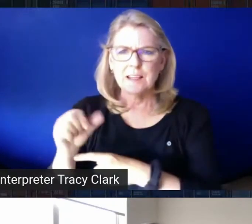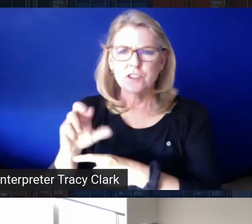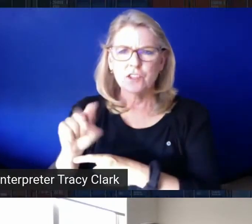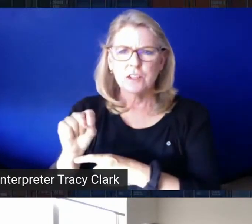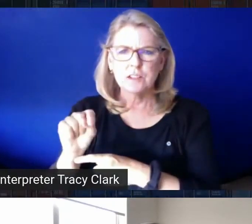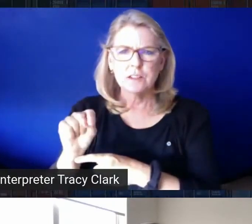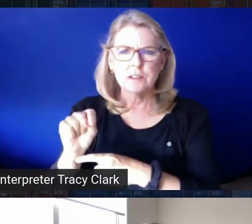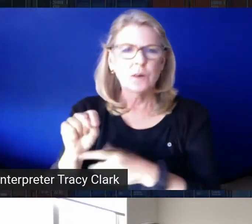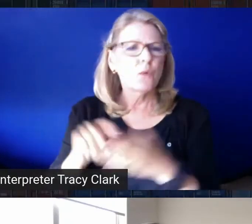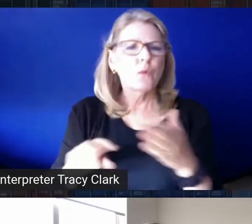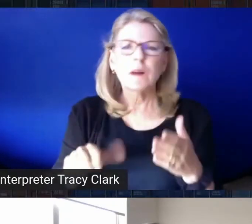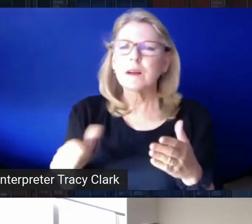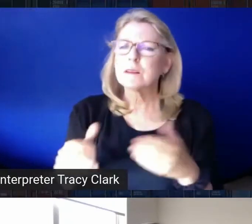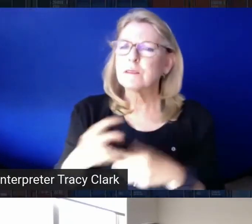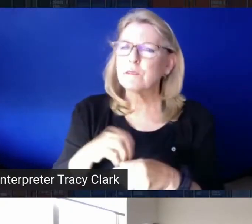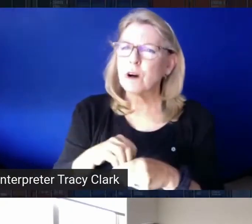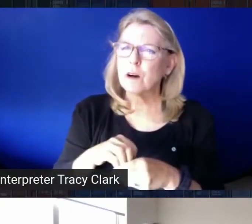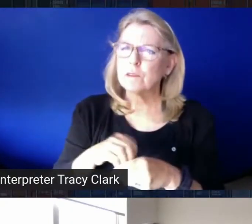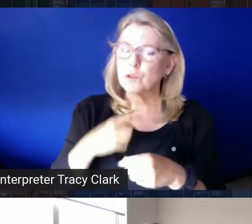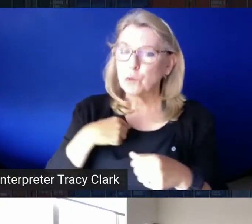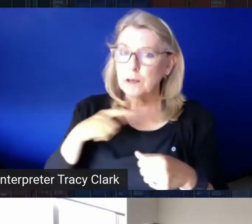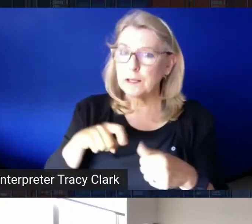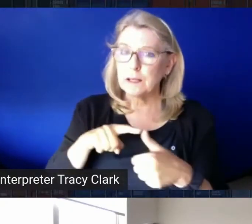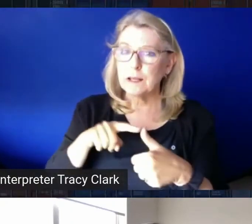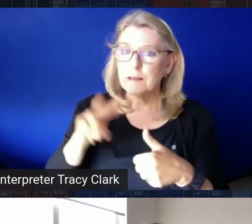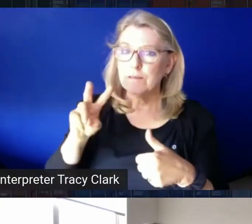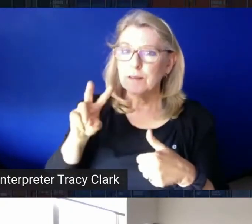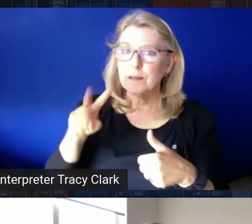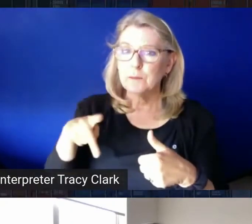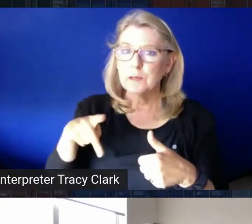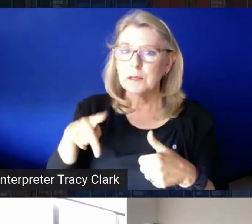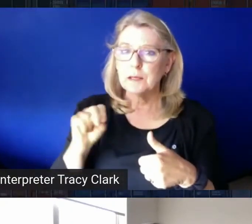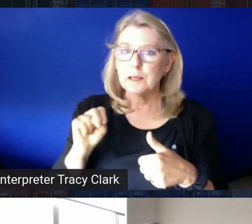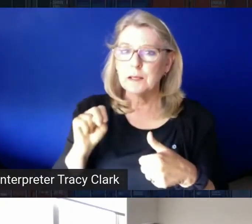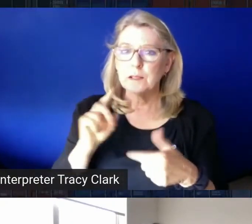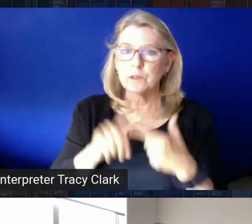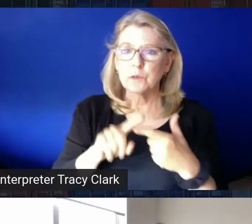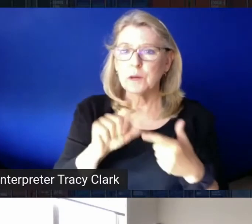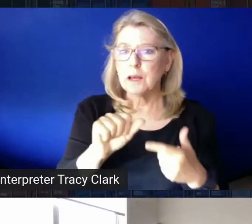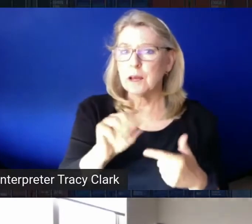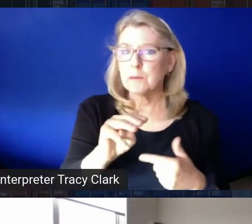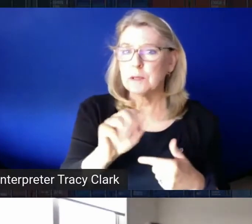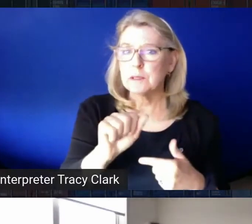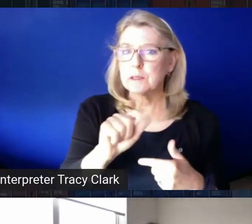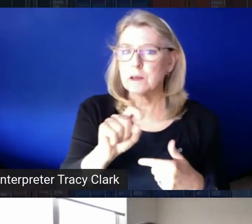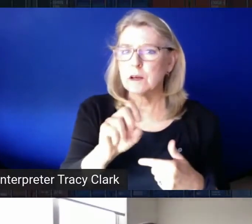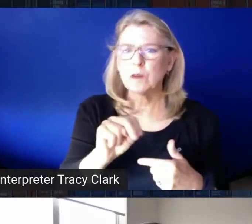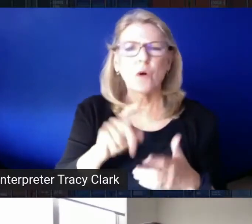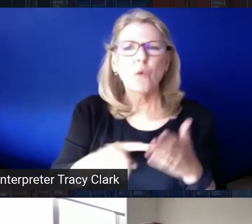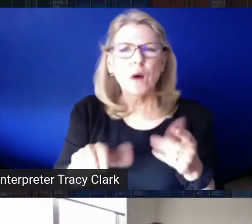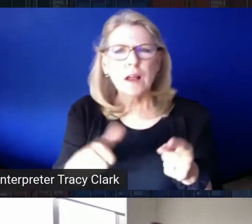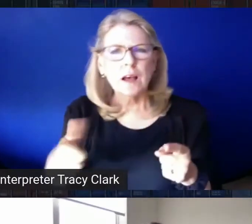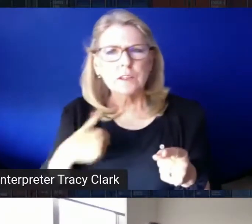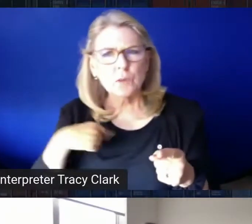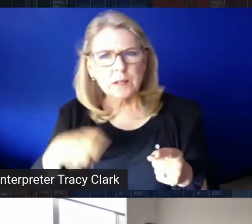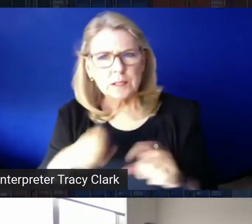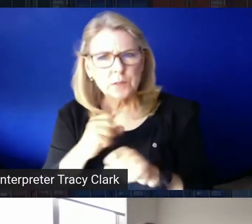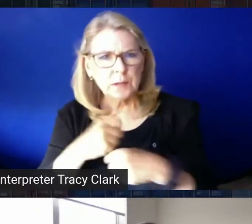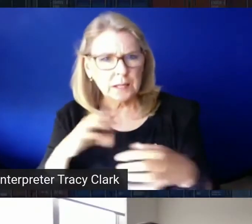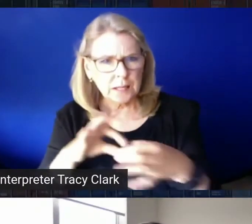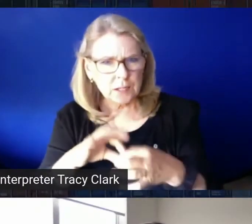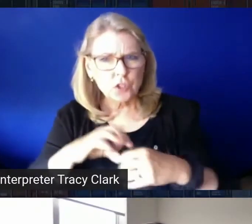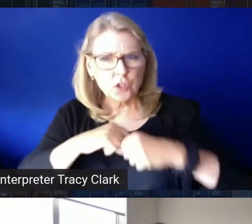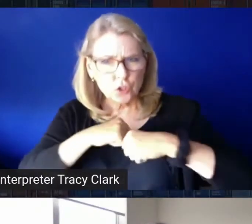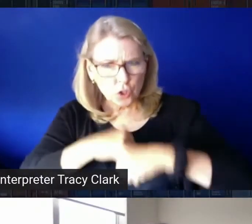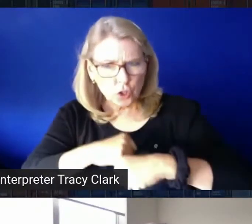to Amazon? Is there something that I need to make that connection secure and available? Yeah, so actually we will dive a lot